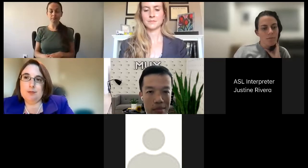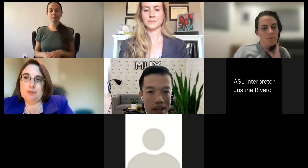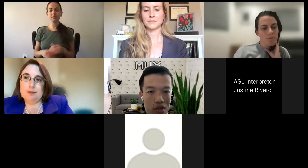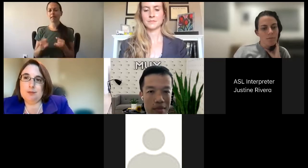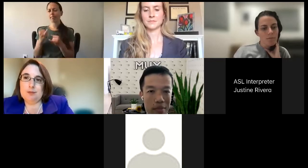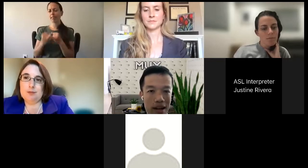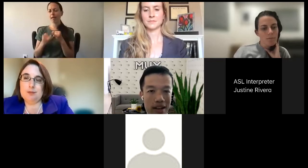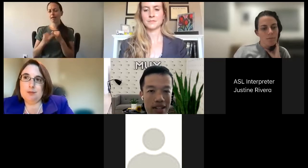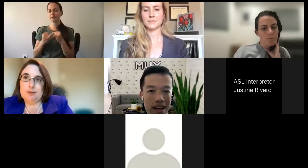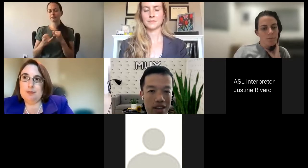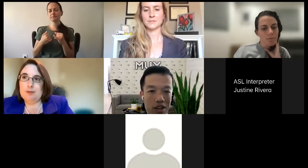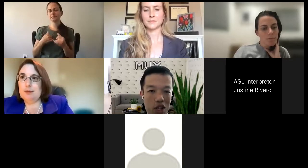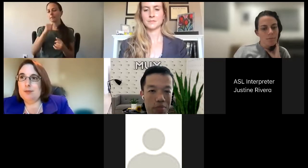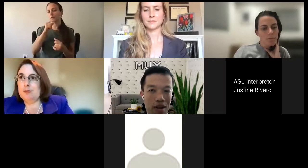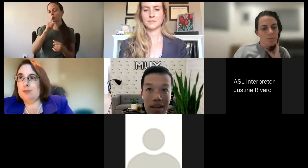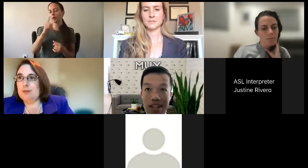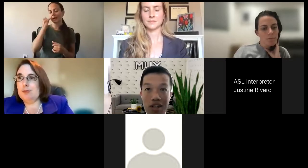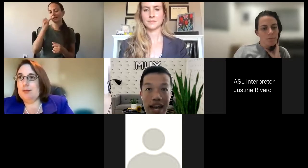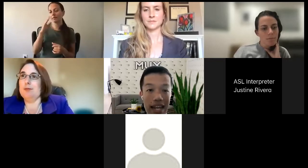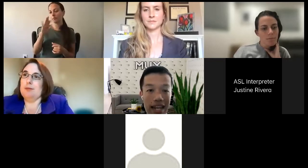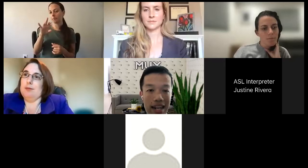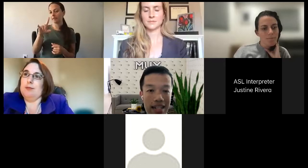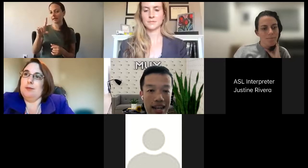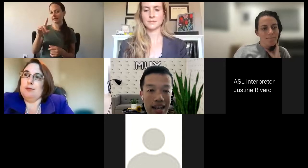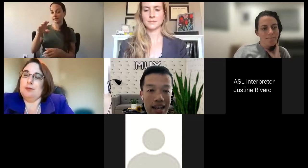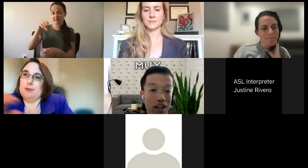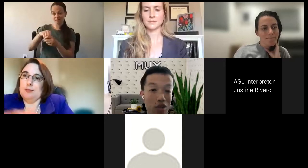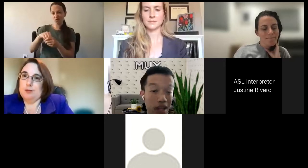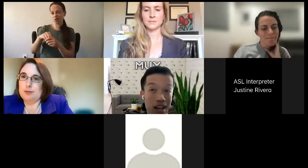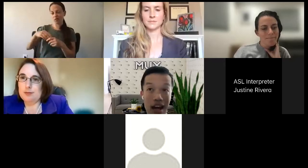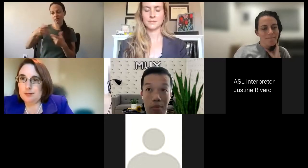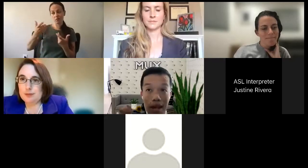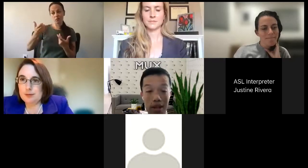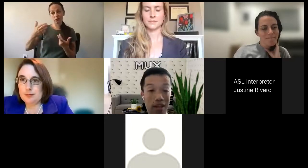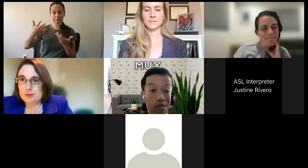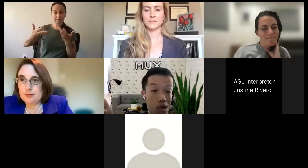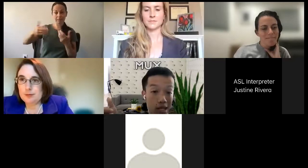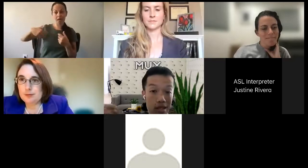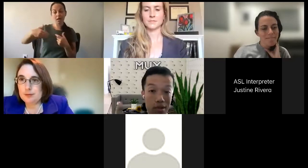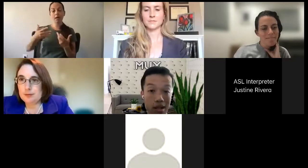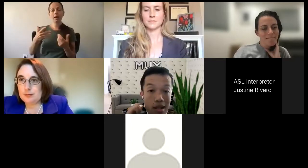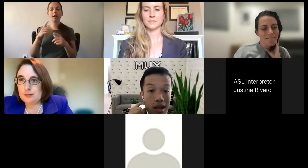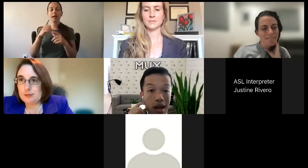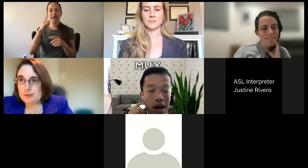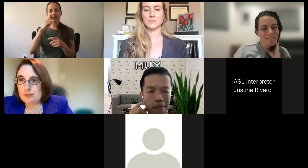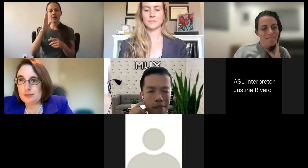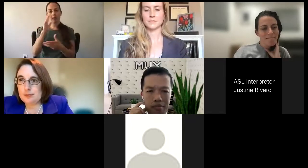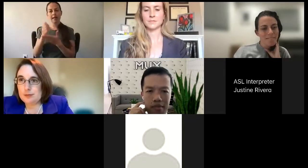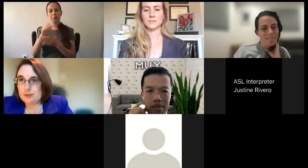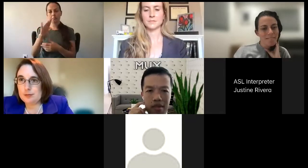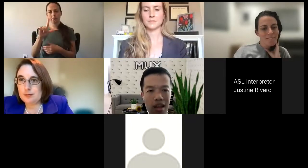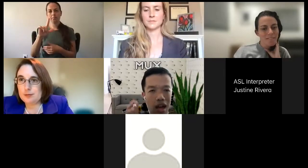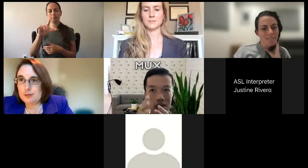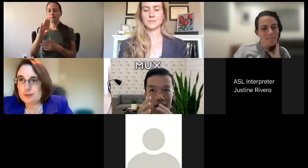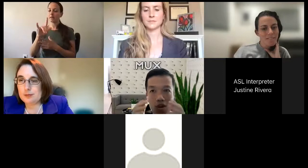not sure if this is on Blend's roadmap, but if it's not, you should probably consider adding it, because I think it's really going to help make Blend even more accessible.